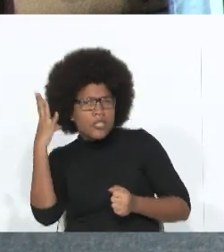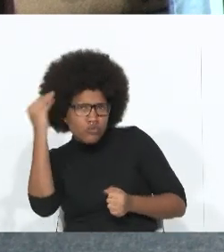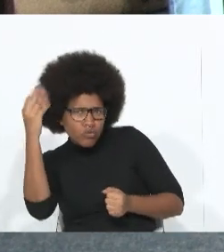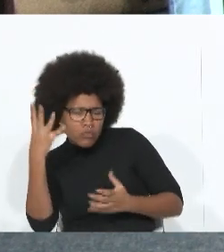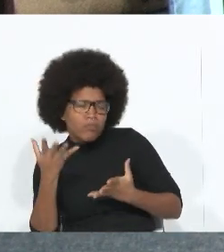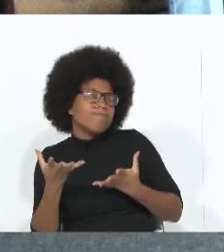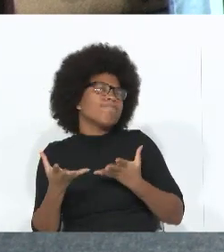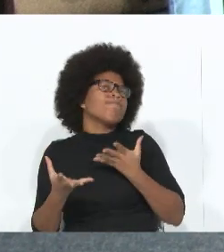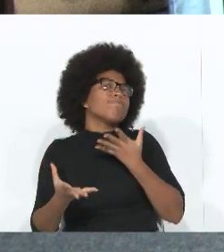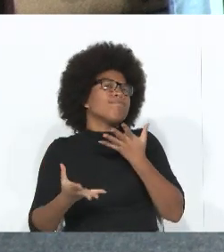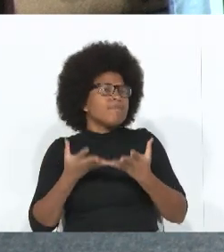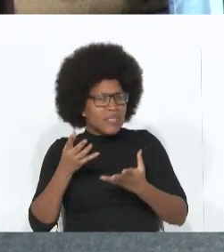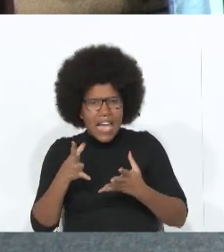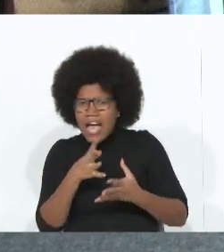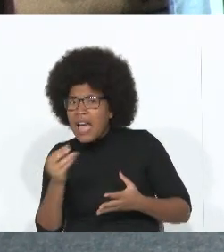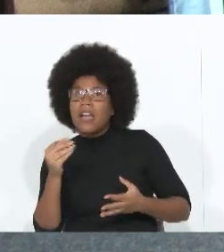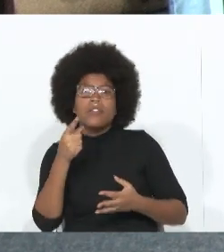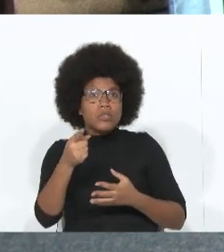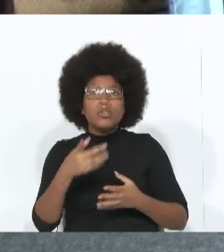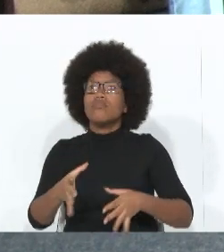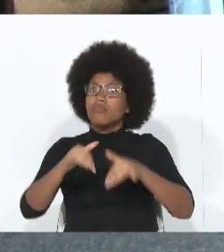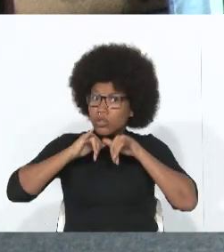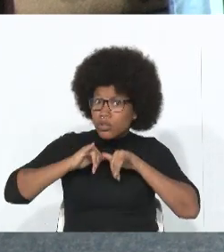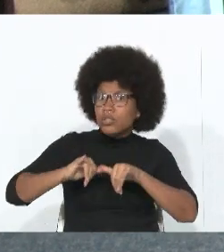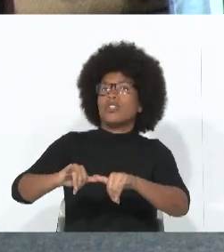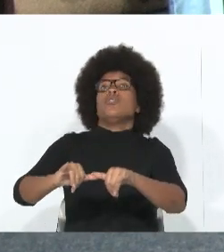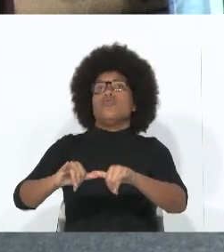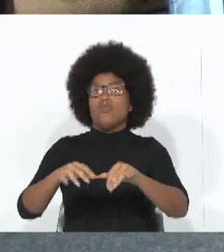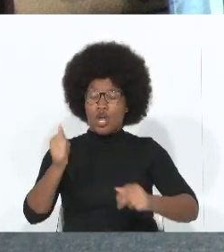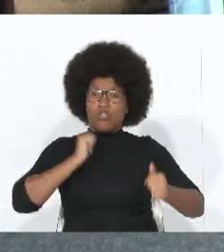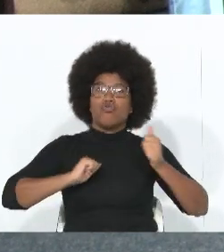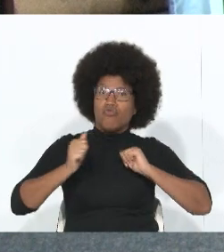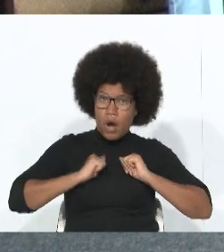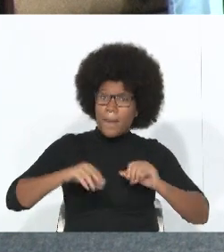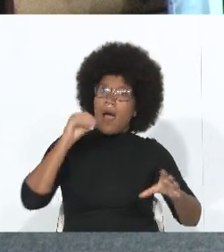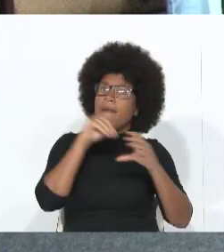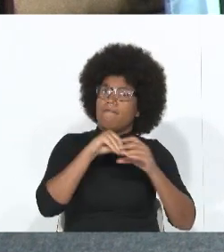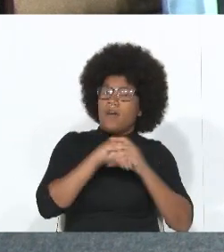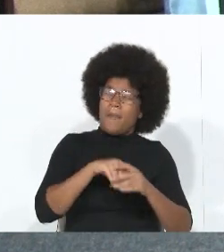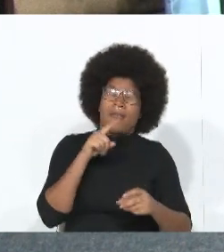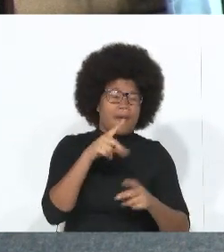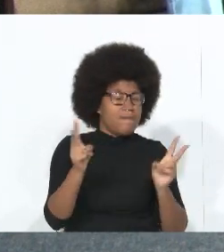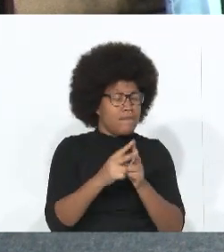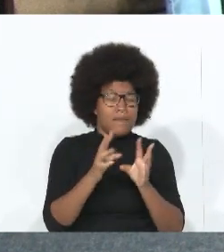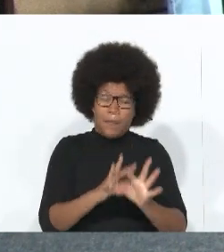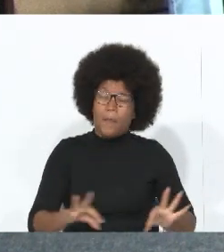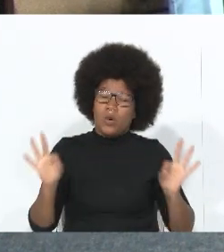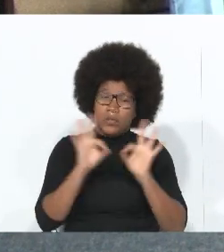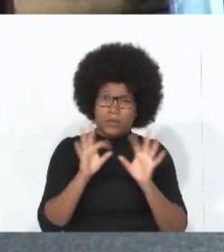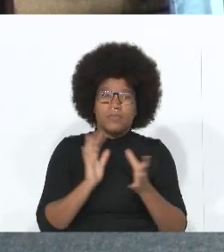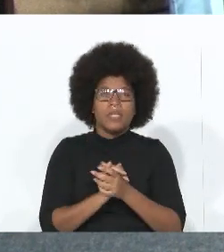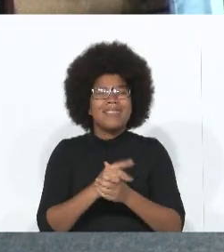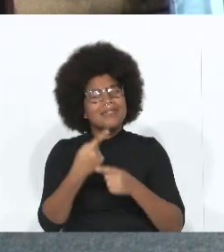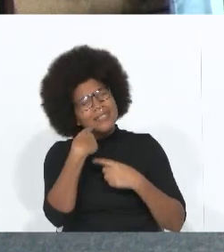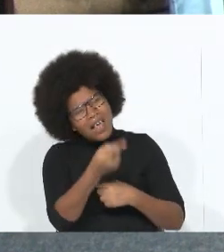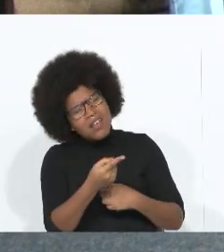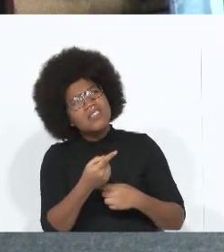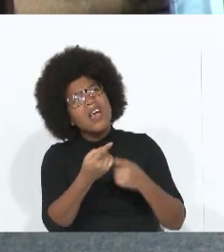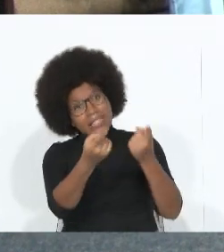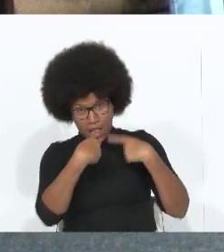involvement, and you have still maintained your theatrical involvement. Important. Tell us how